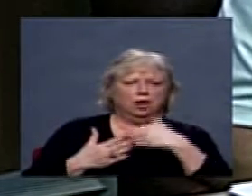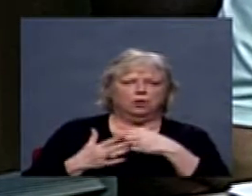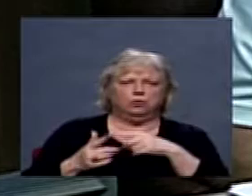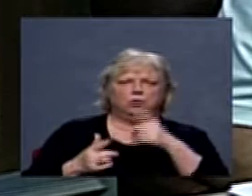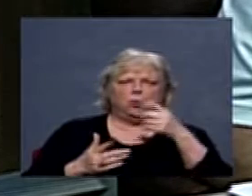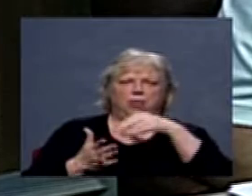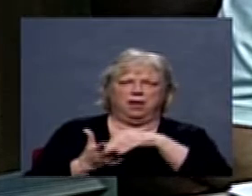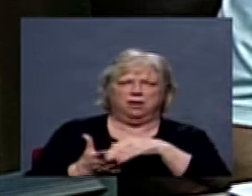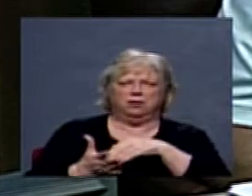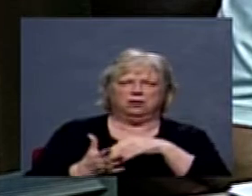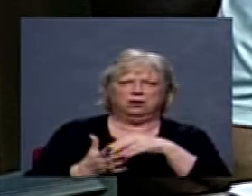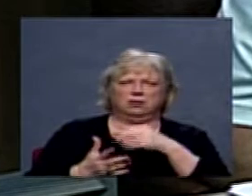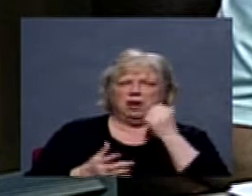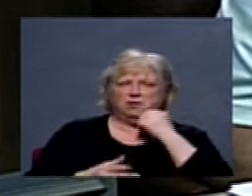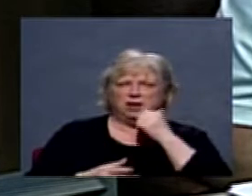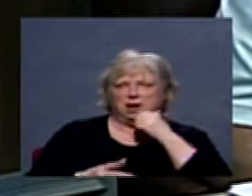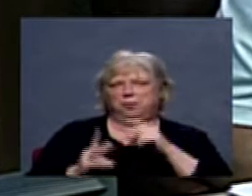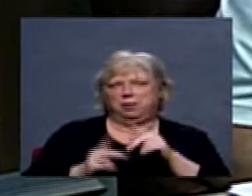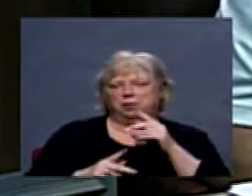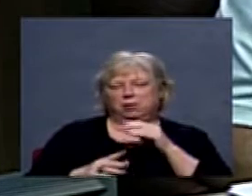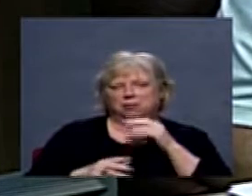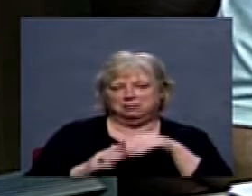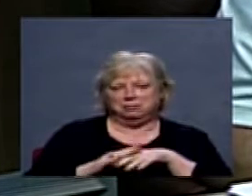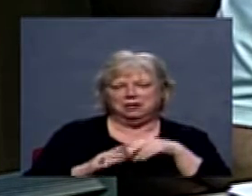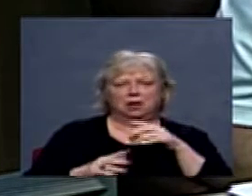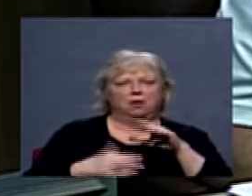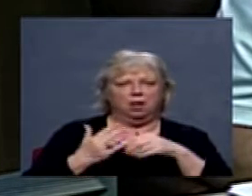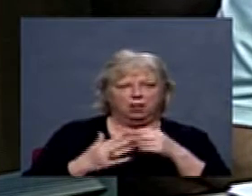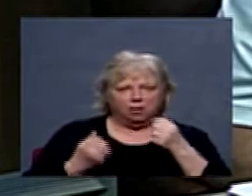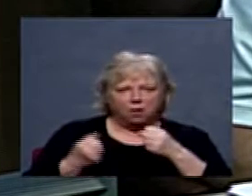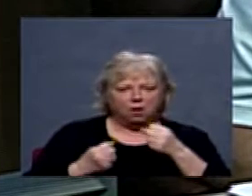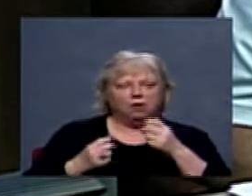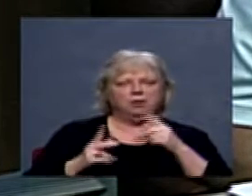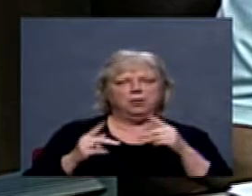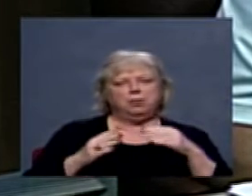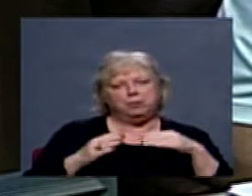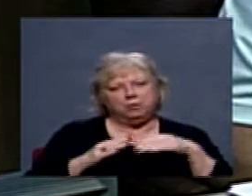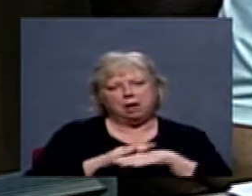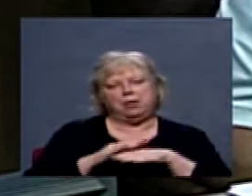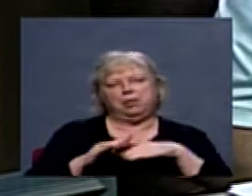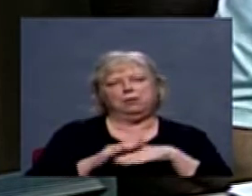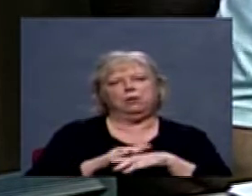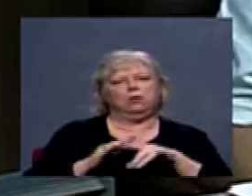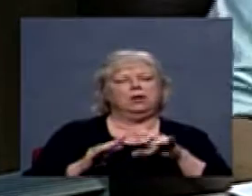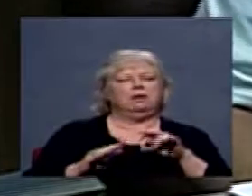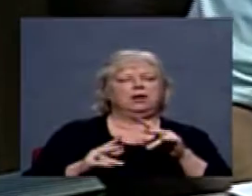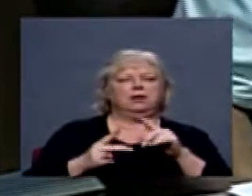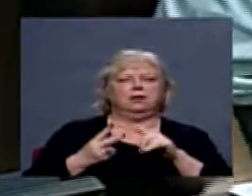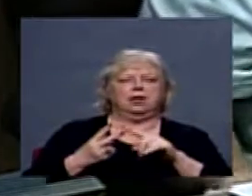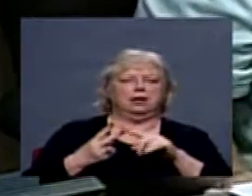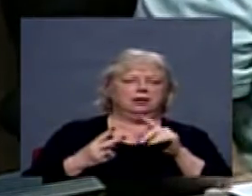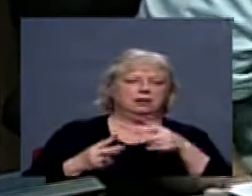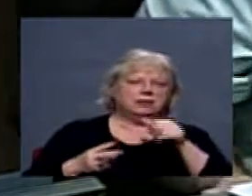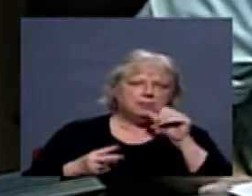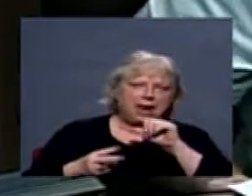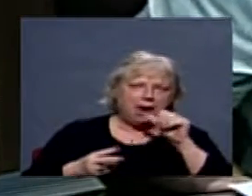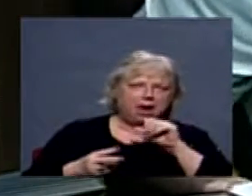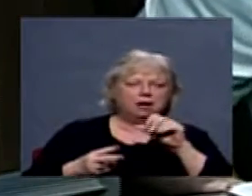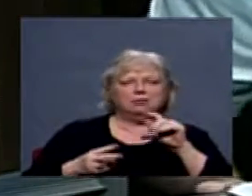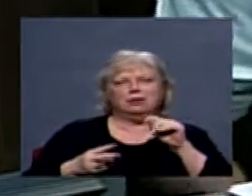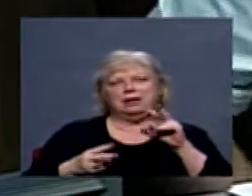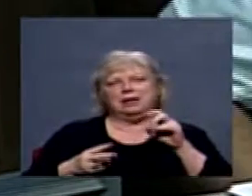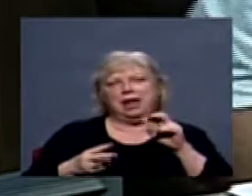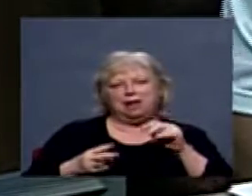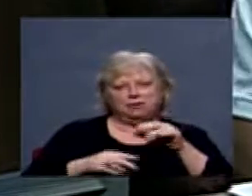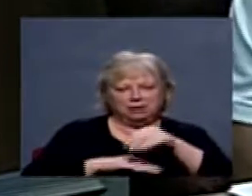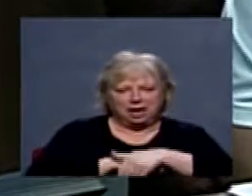1,000 a day, just to give you an idea. So all the cars, all the people coming through, if it's a tavern or if it's a bar late at